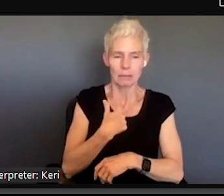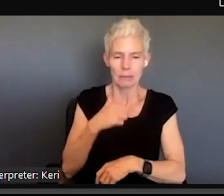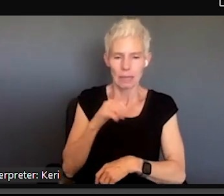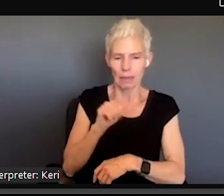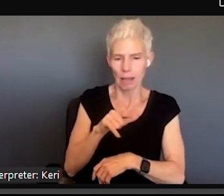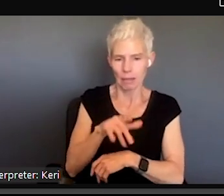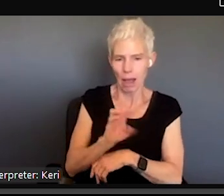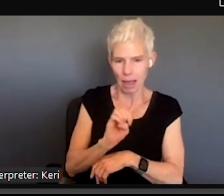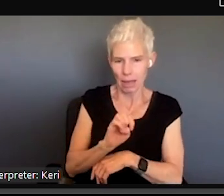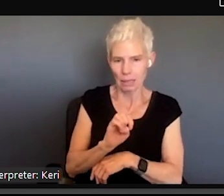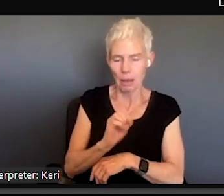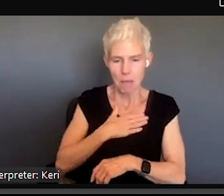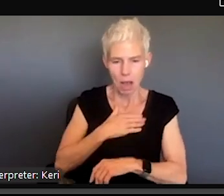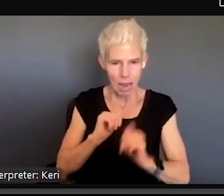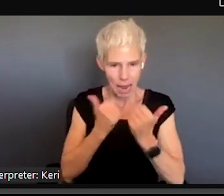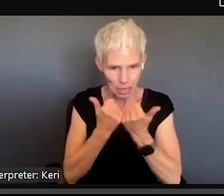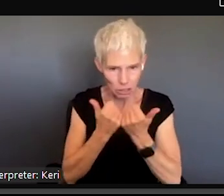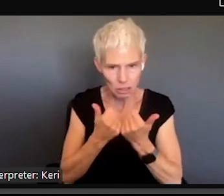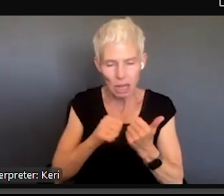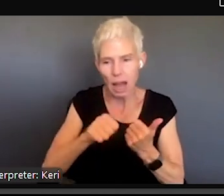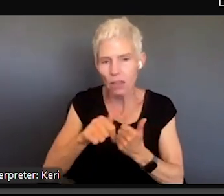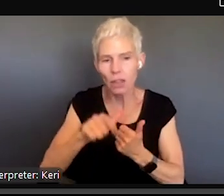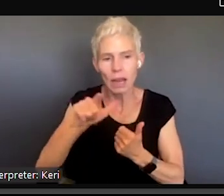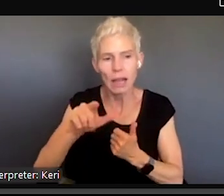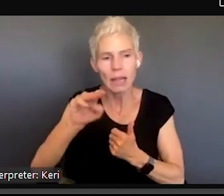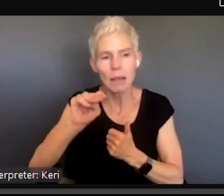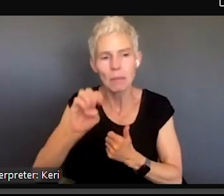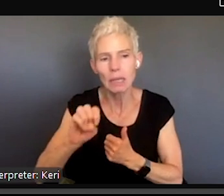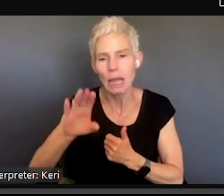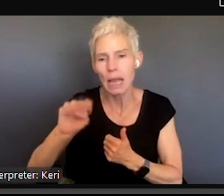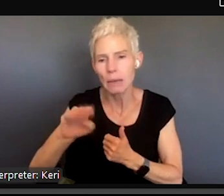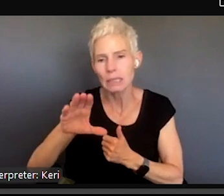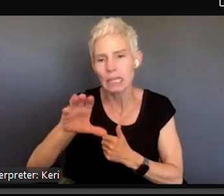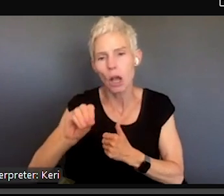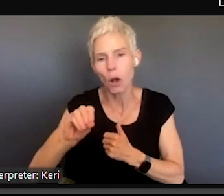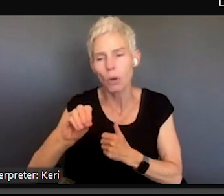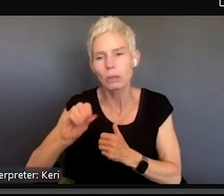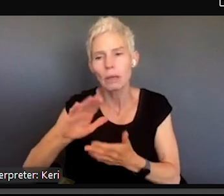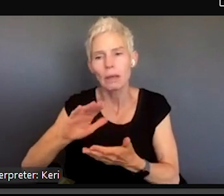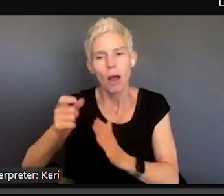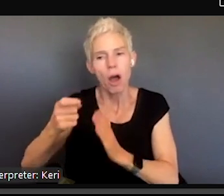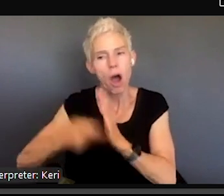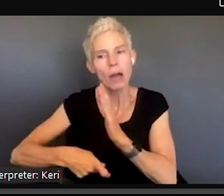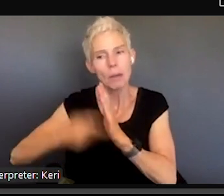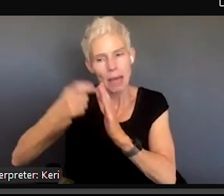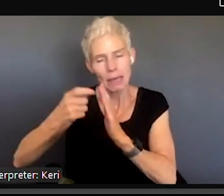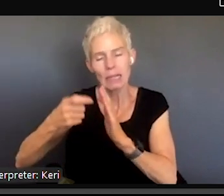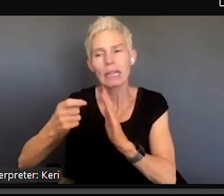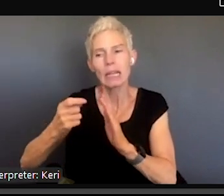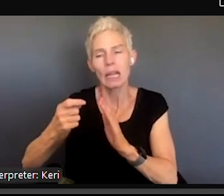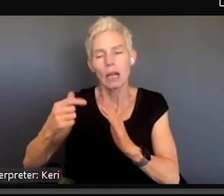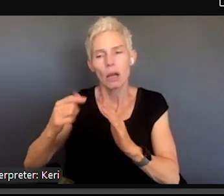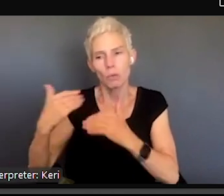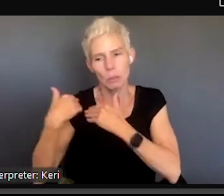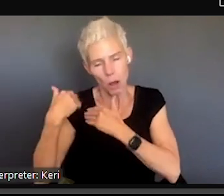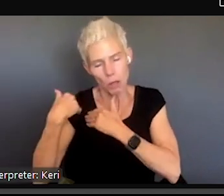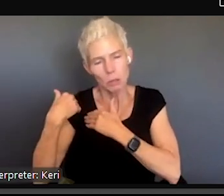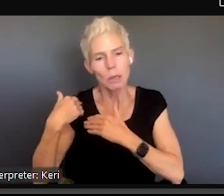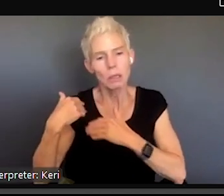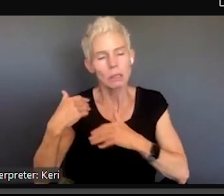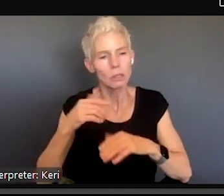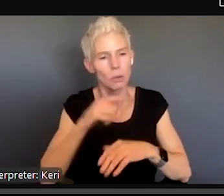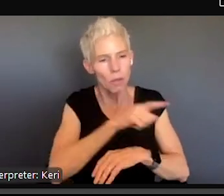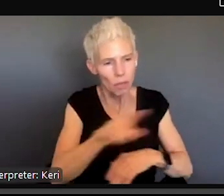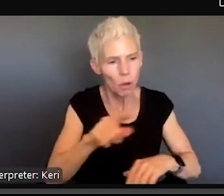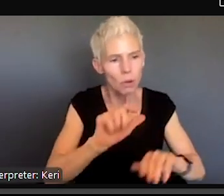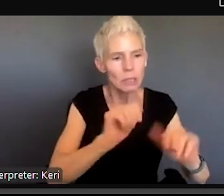my agency, and the other LME MCOs have been the default to make financially whole. We stroke out checks for